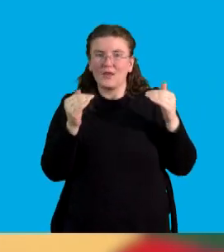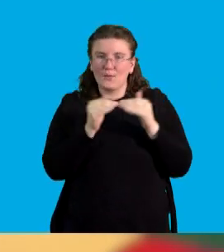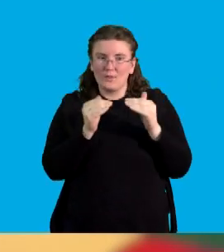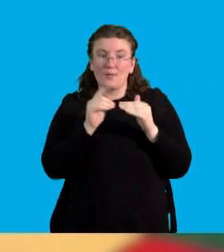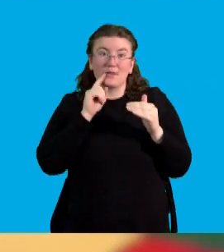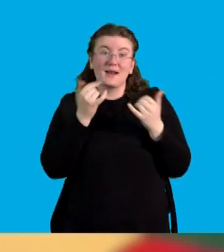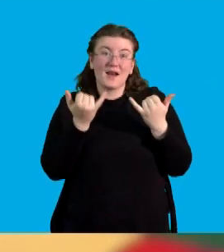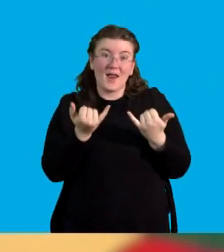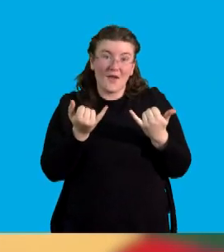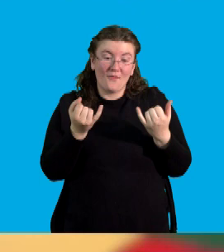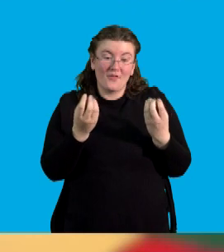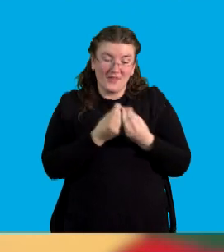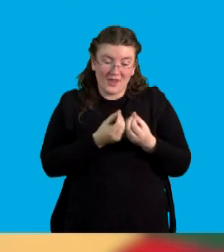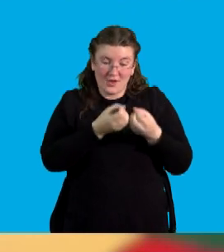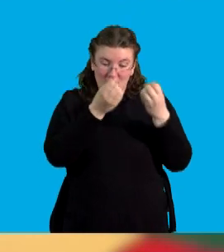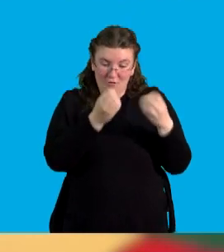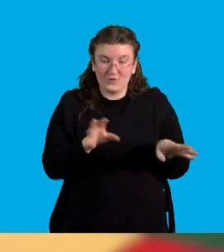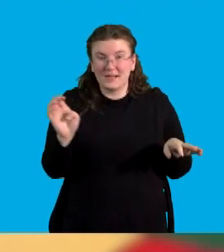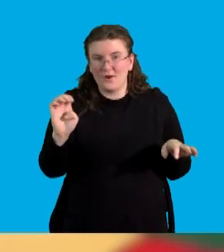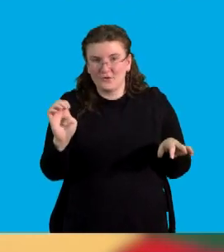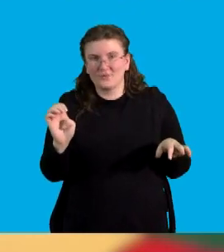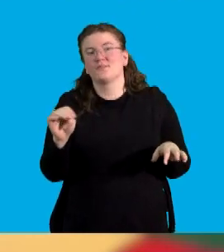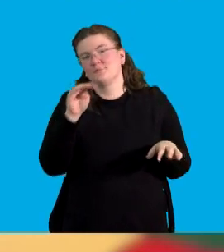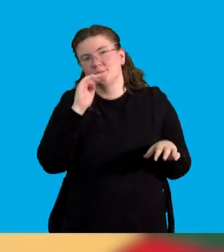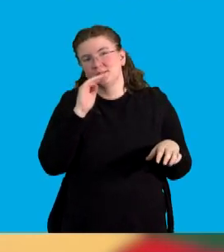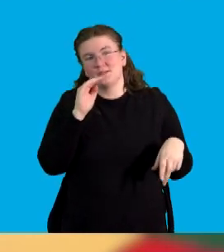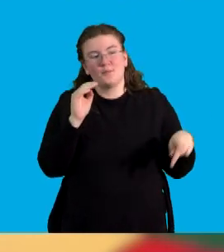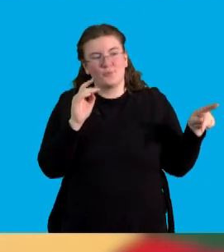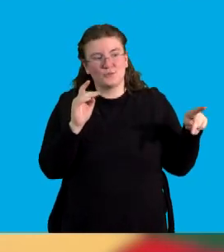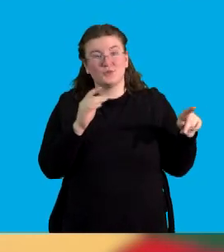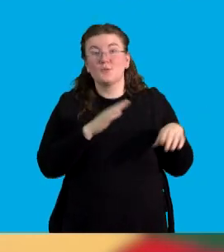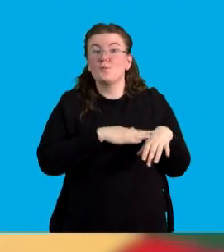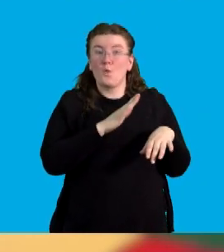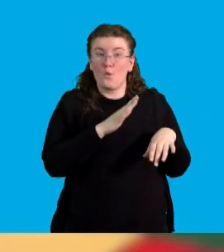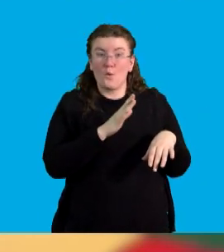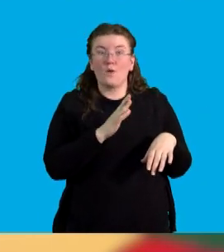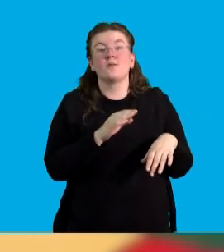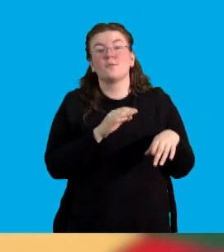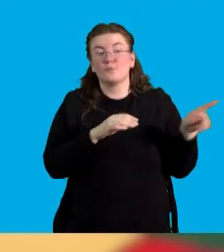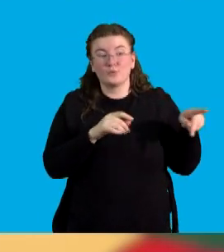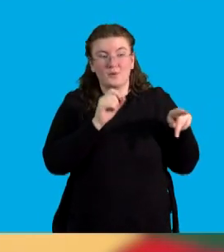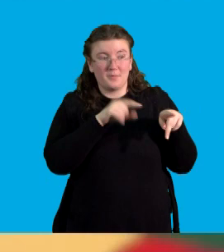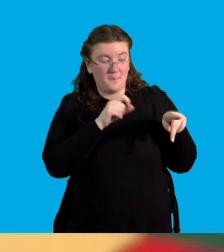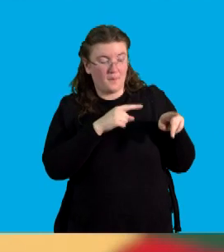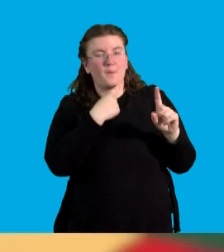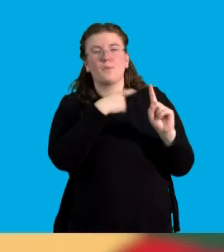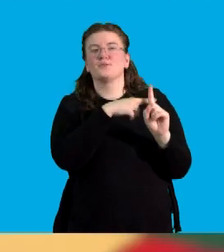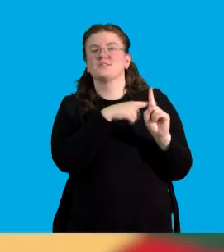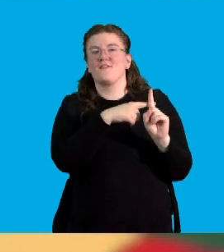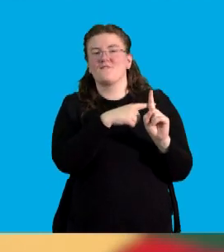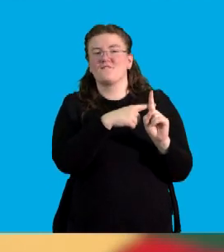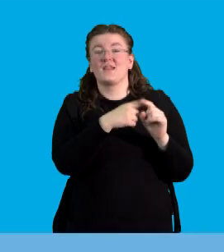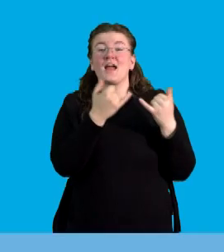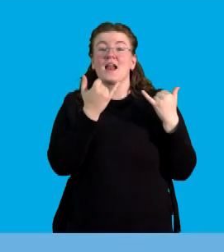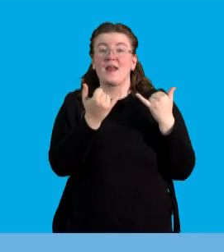one electron, there's going to be more protons than electrons. And remember, protons are positively charged. So if an electron